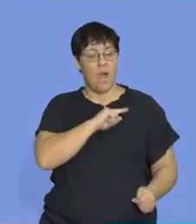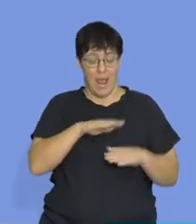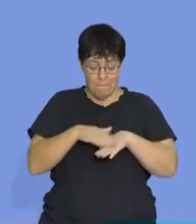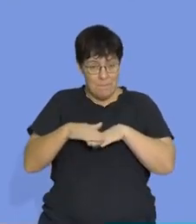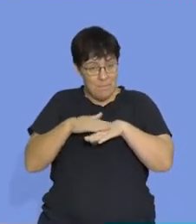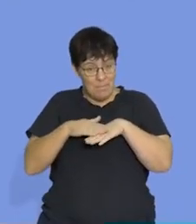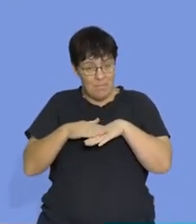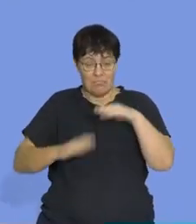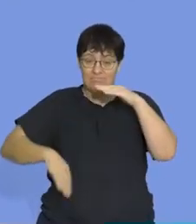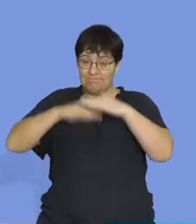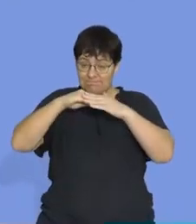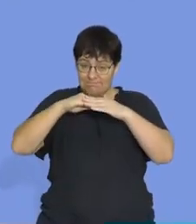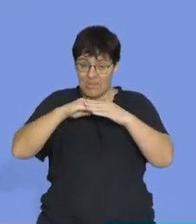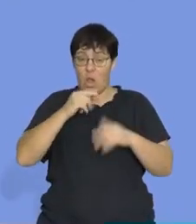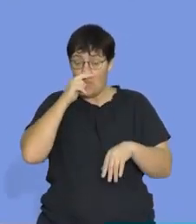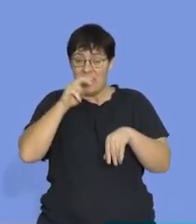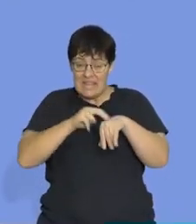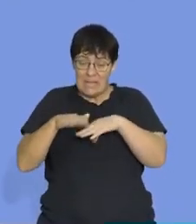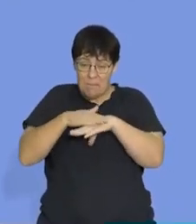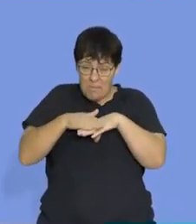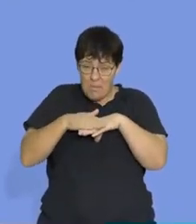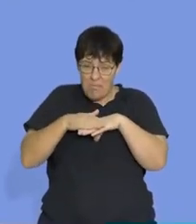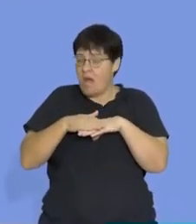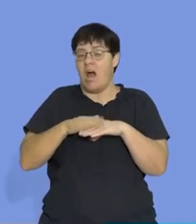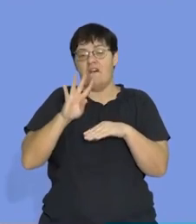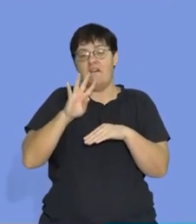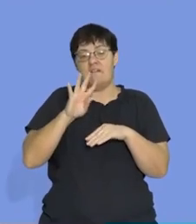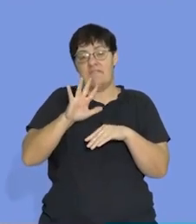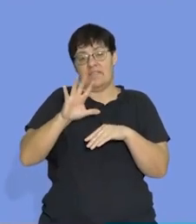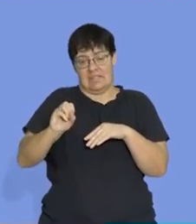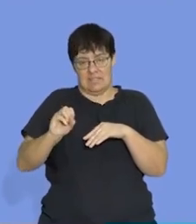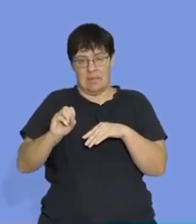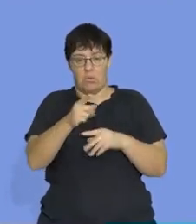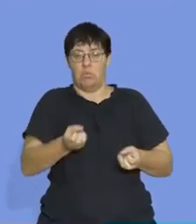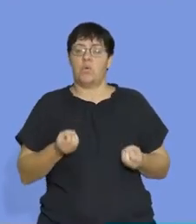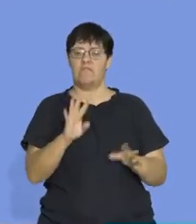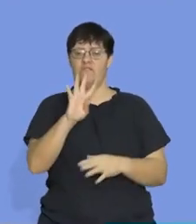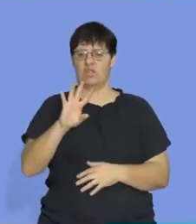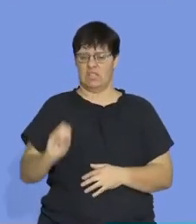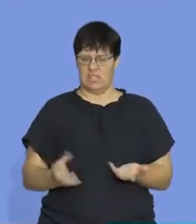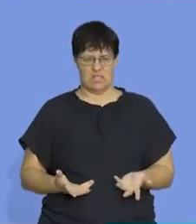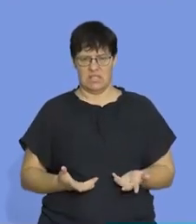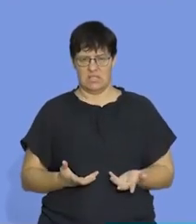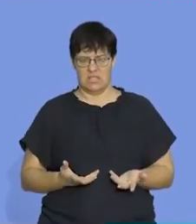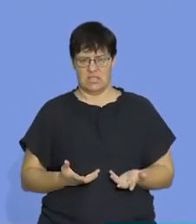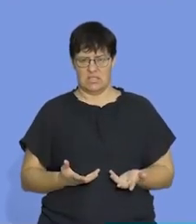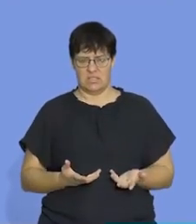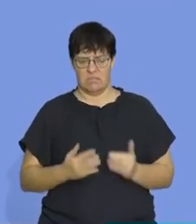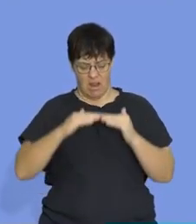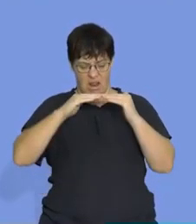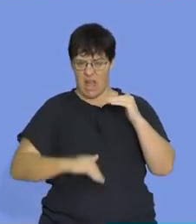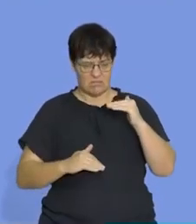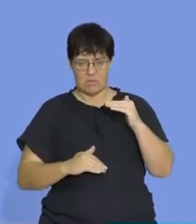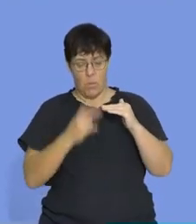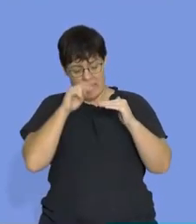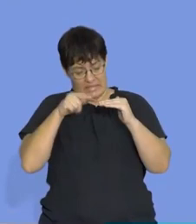or the threshold that is actually required is not sufficient based on what is supplied. So anything beyond or equal to or greater than